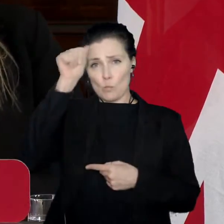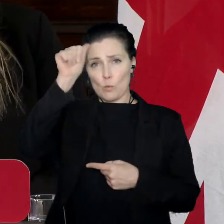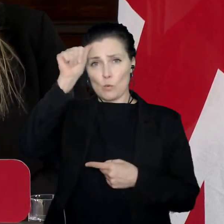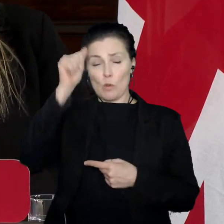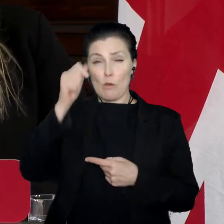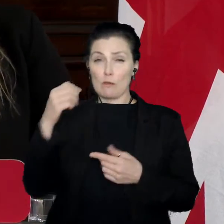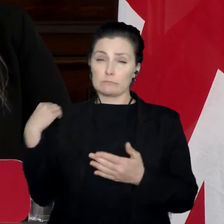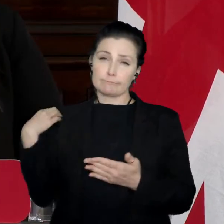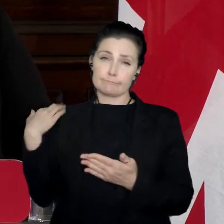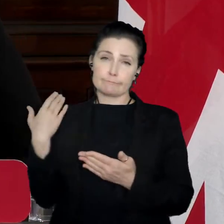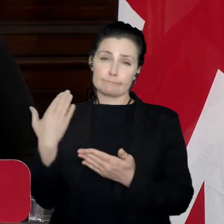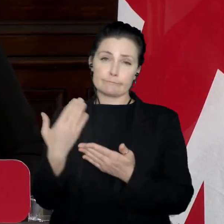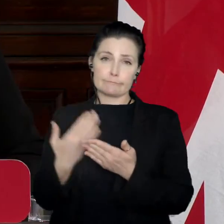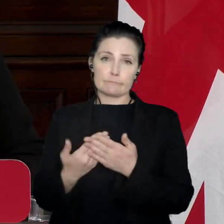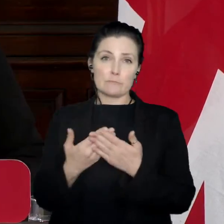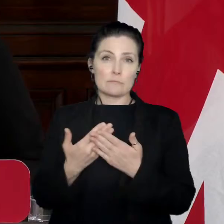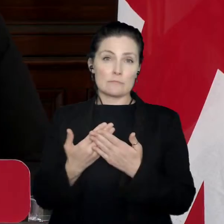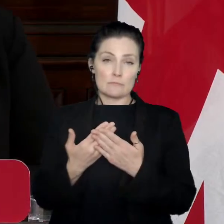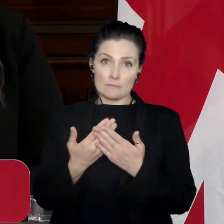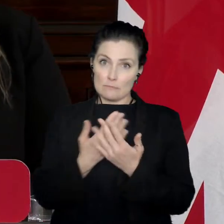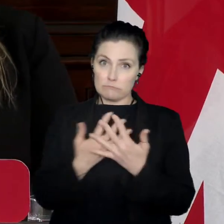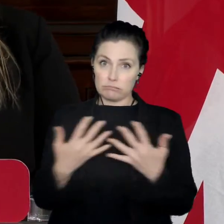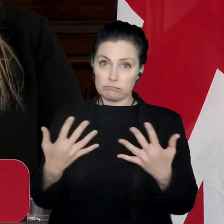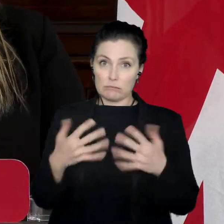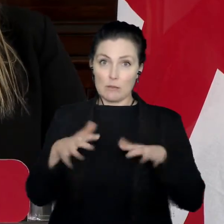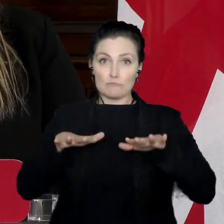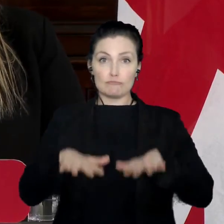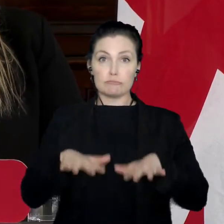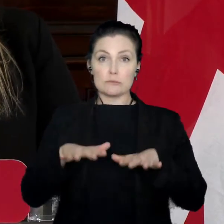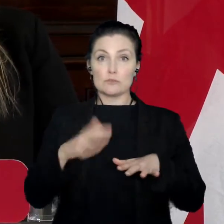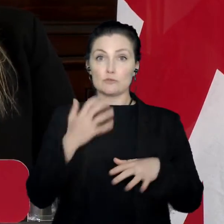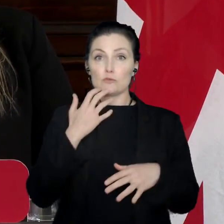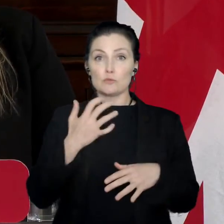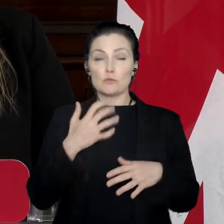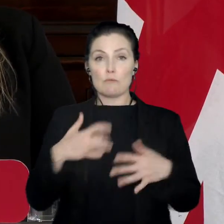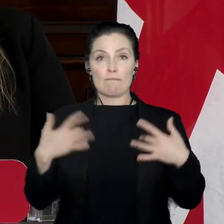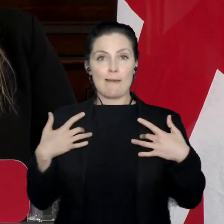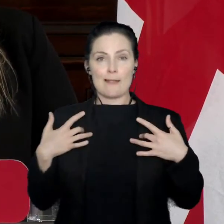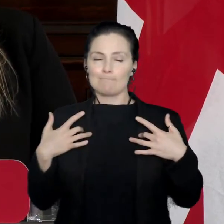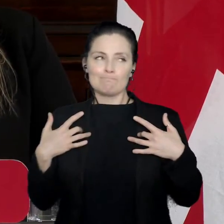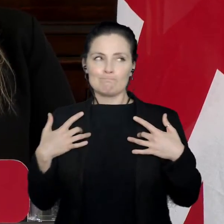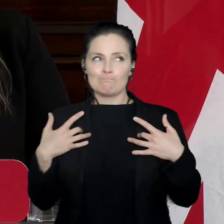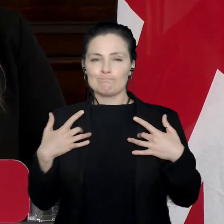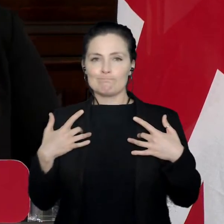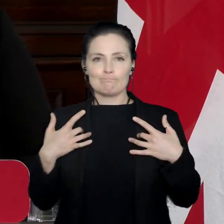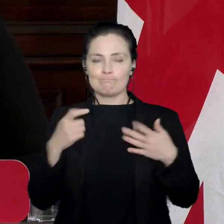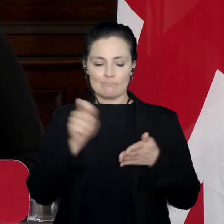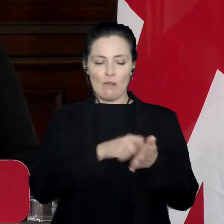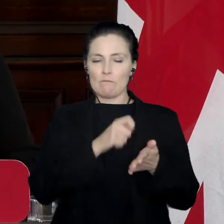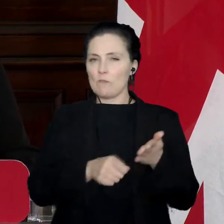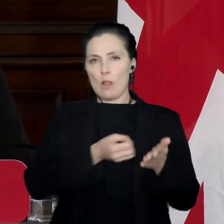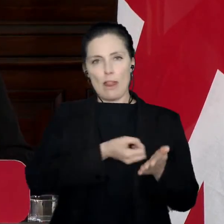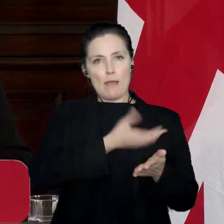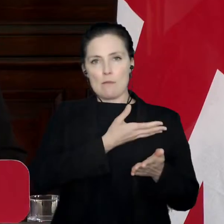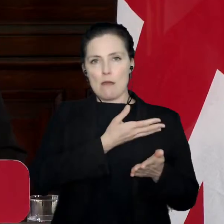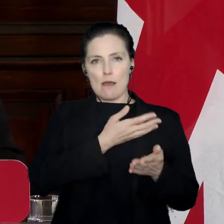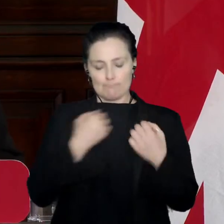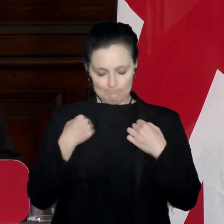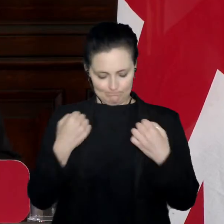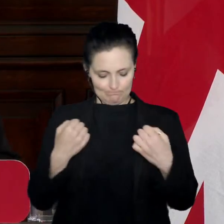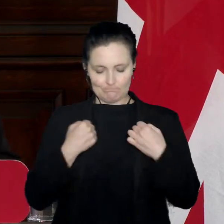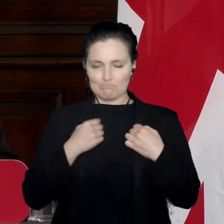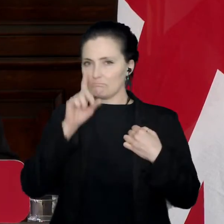years, significant numbers of British Jews felt unable to vote Labour. That this should